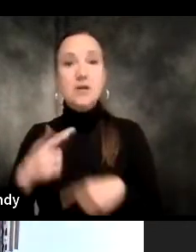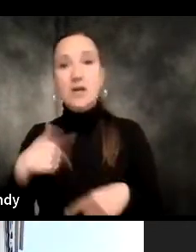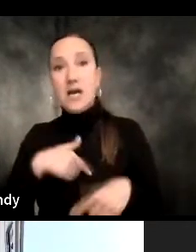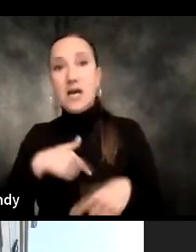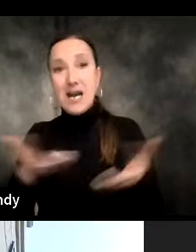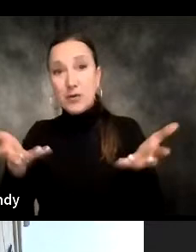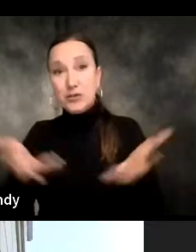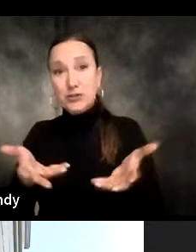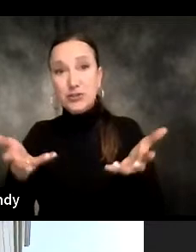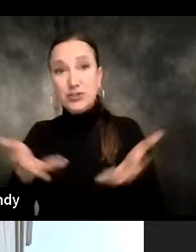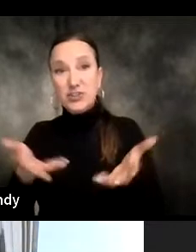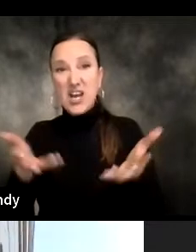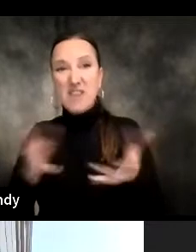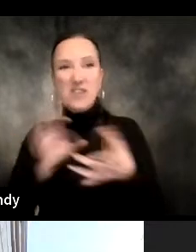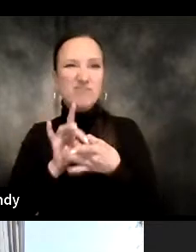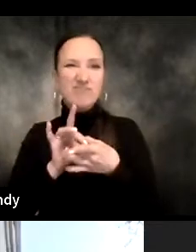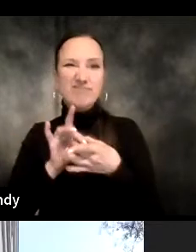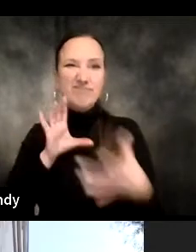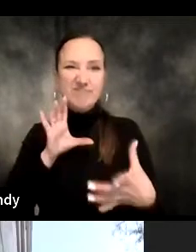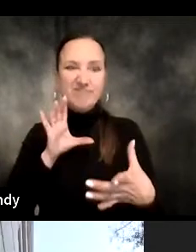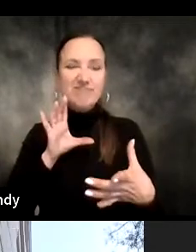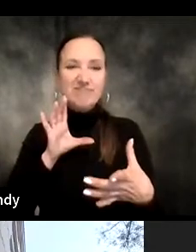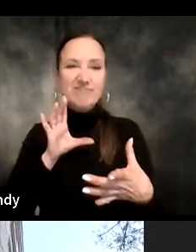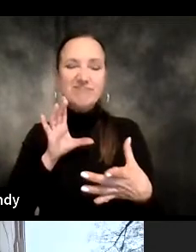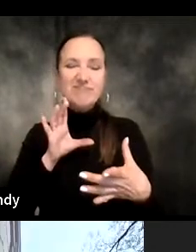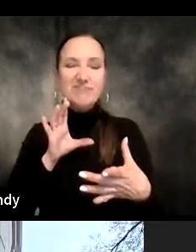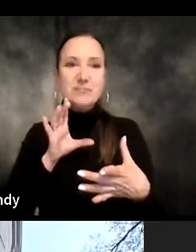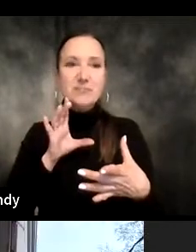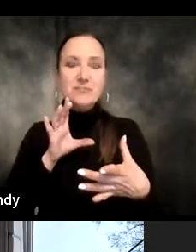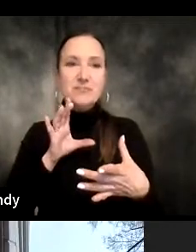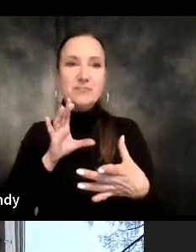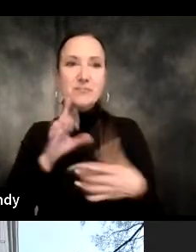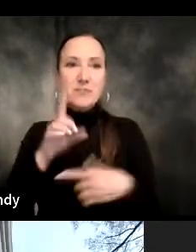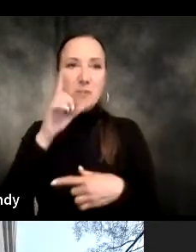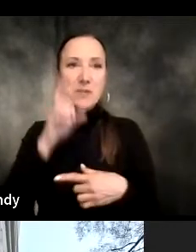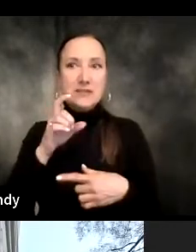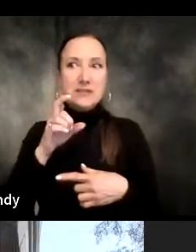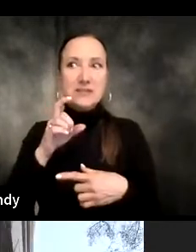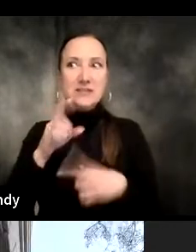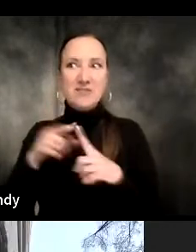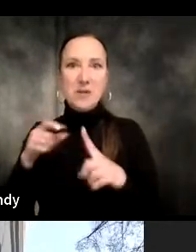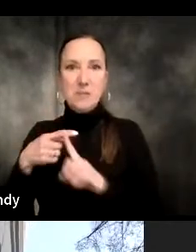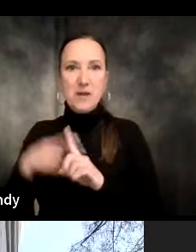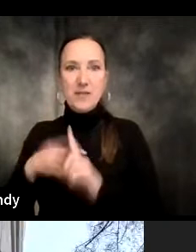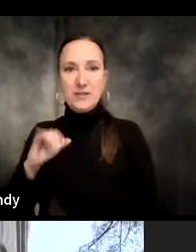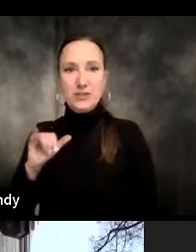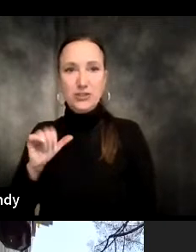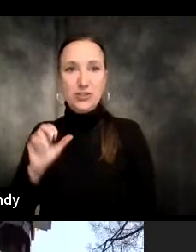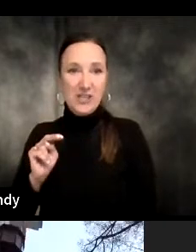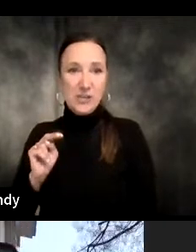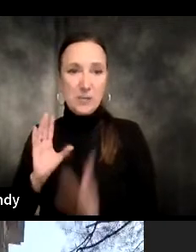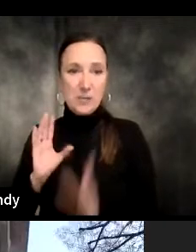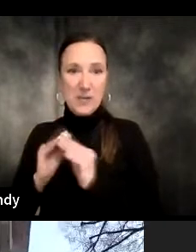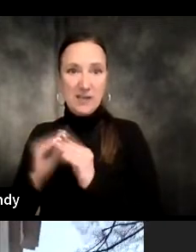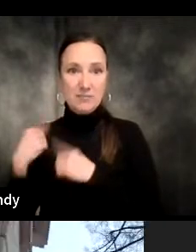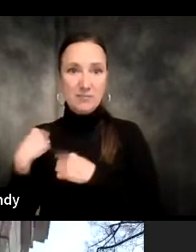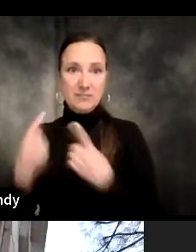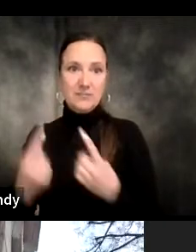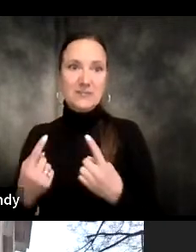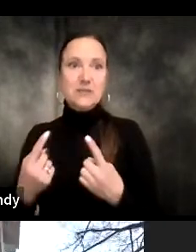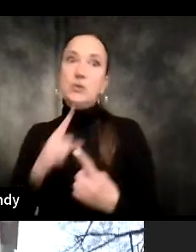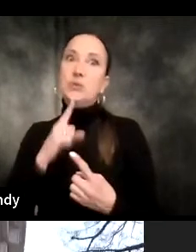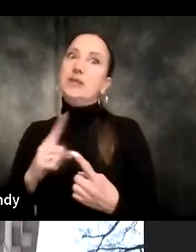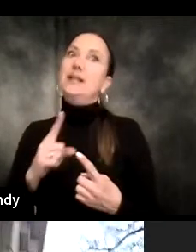been deactivated as of our since our January meeting, where we're having a rambunctious